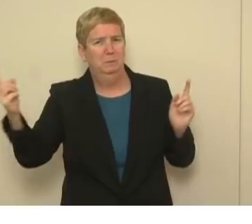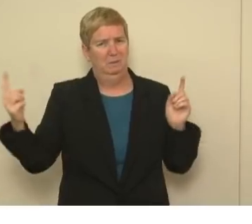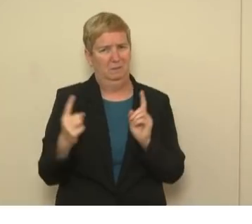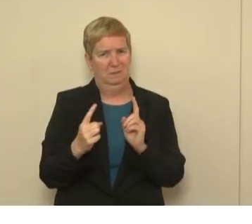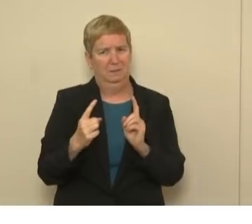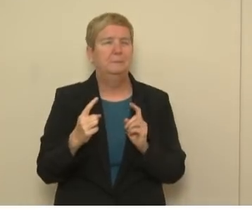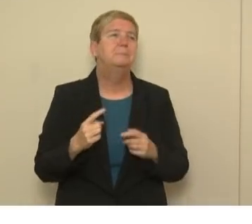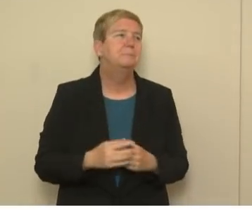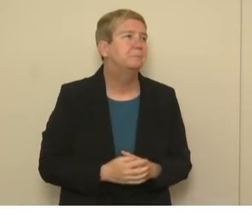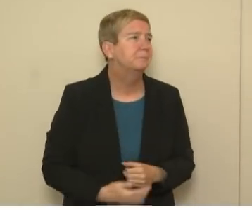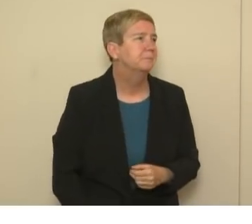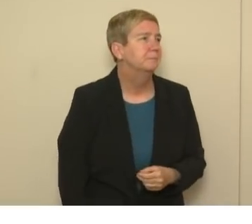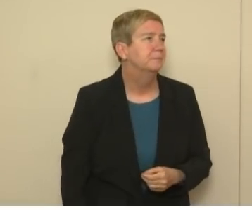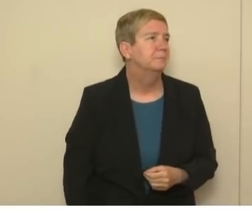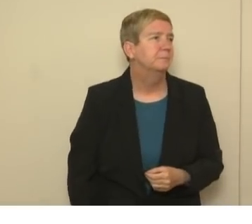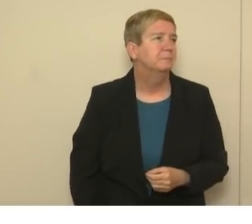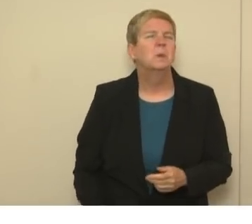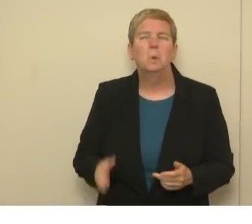mask that wraps around, but